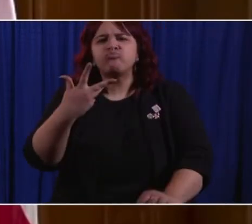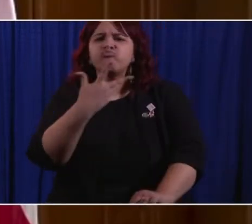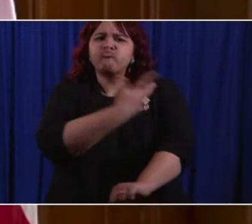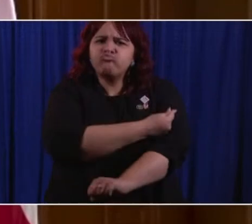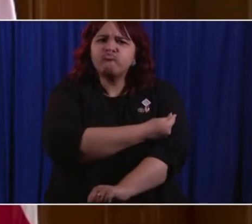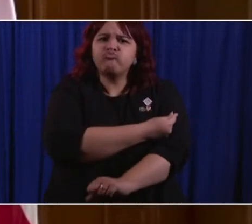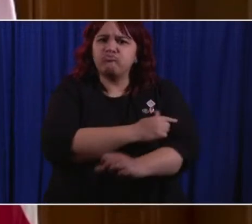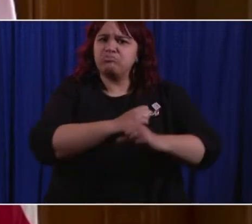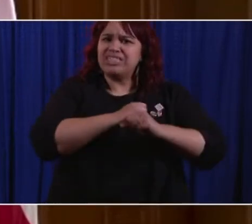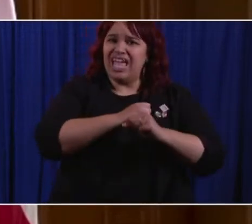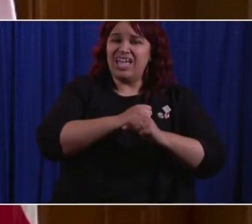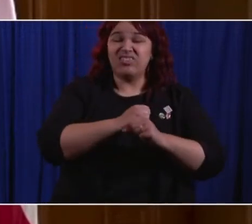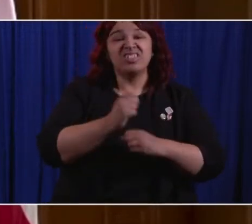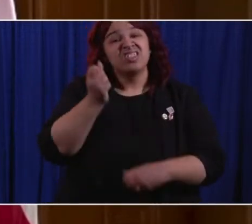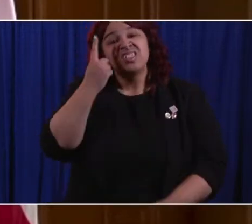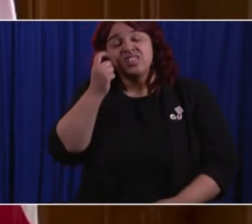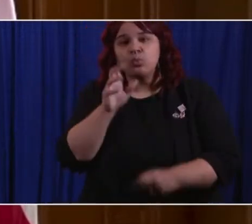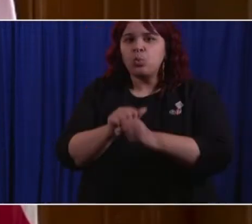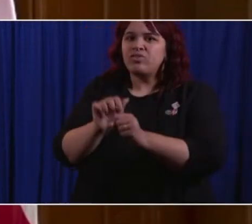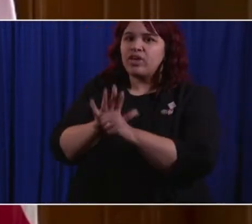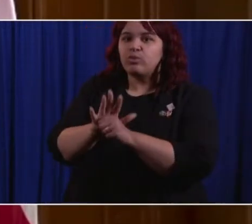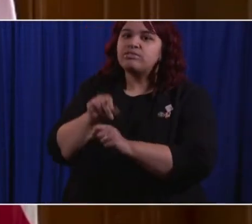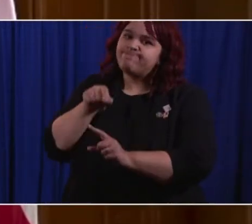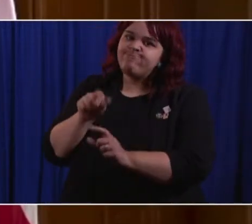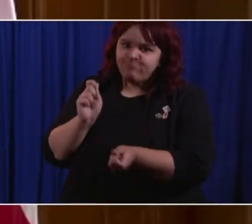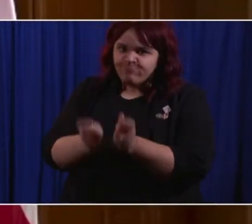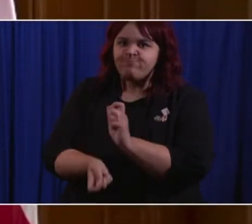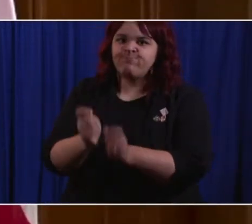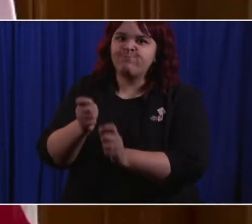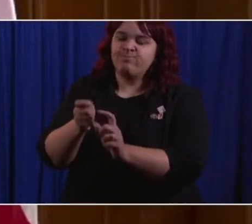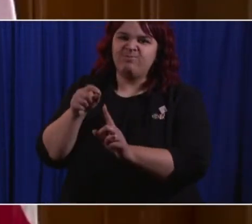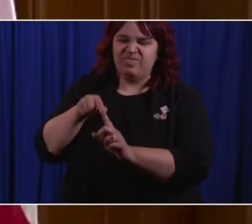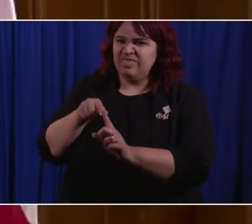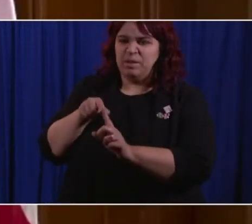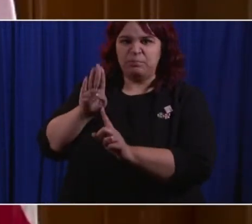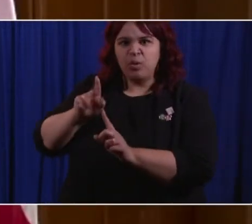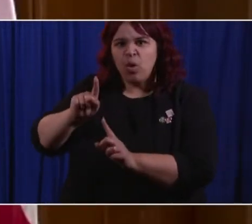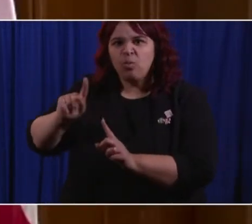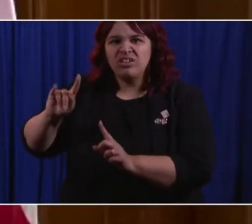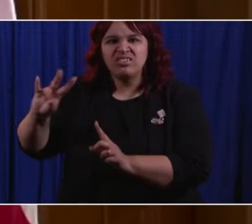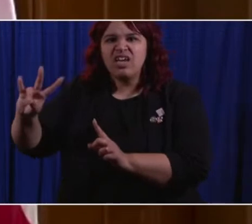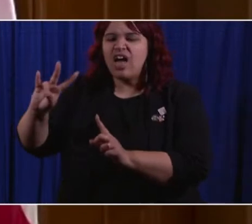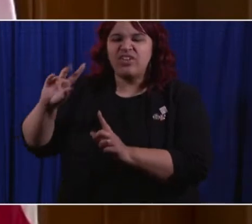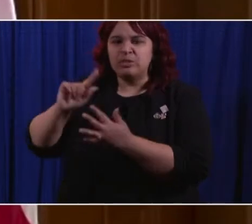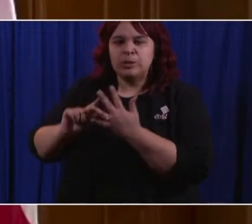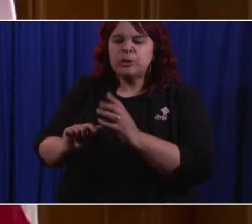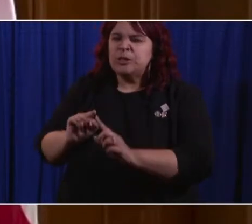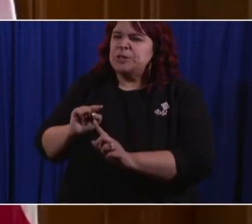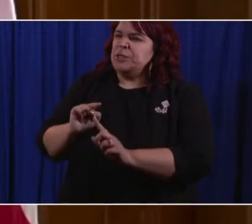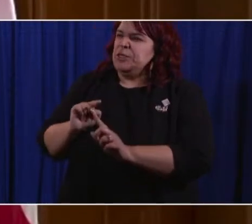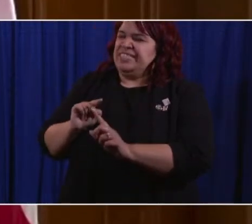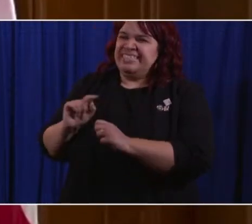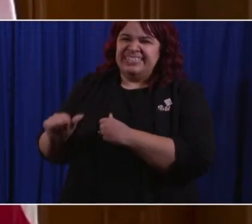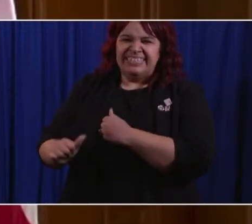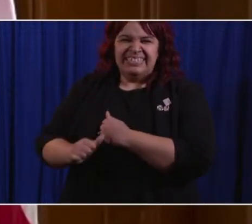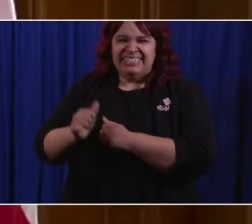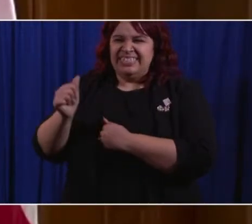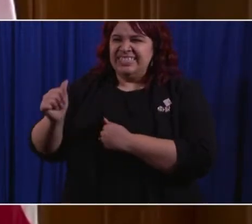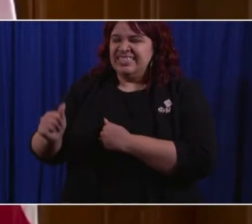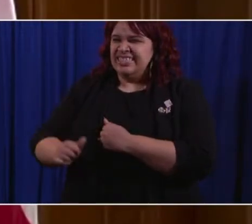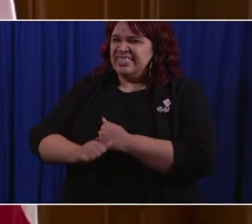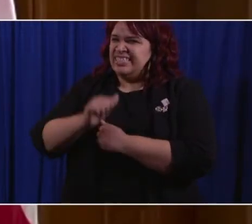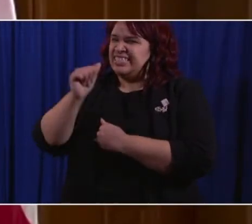there and it's dangerous, and we're still losing people, and we're still having people get very sick, and we have more and more people going into